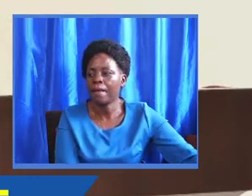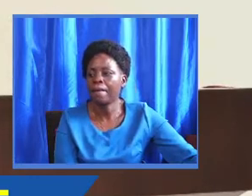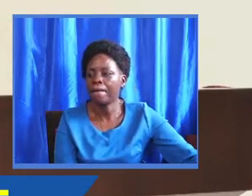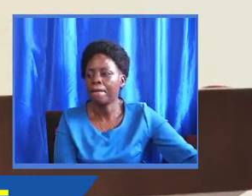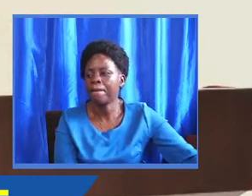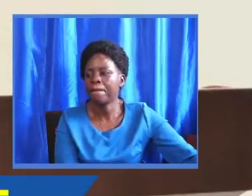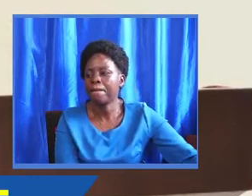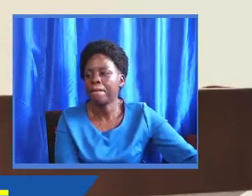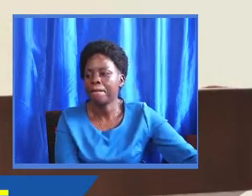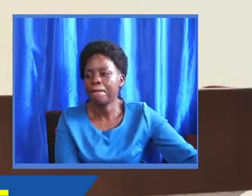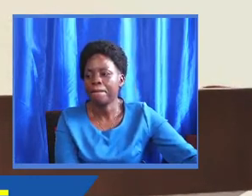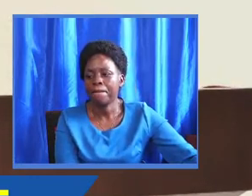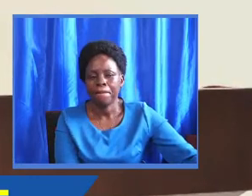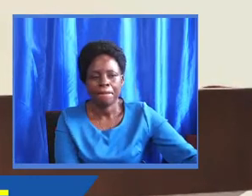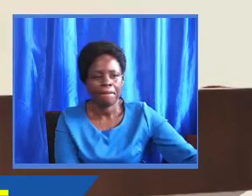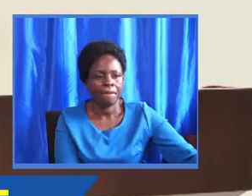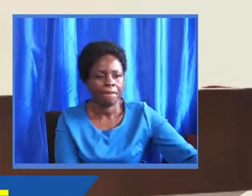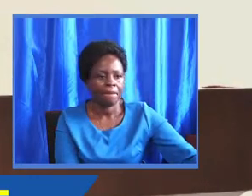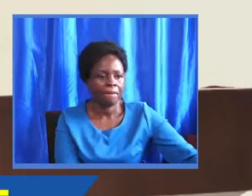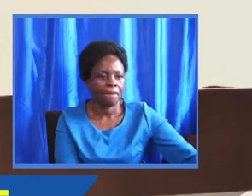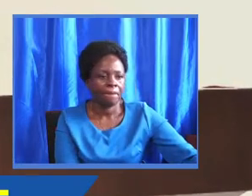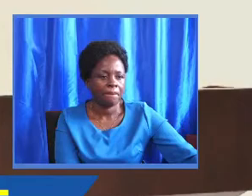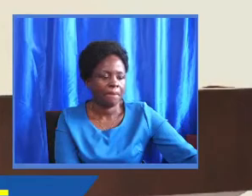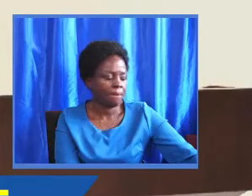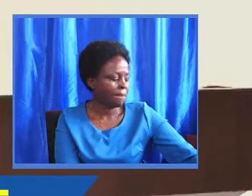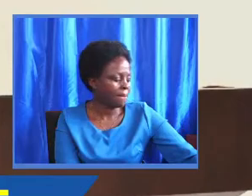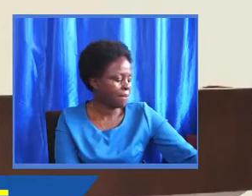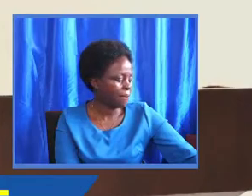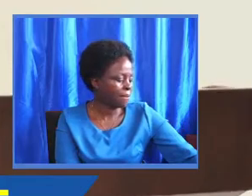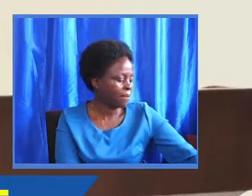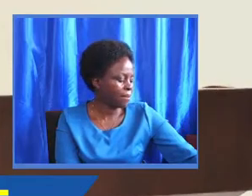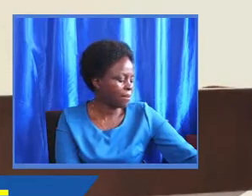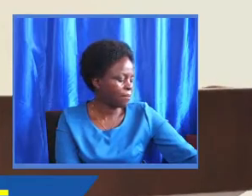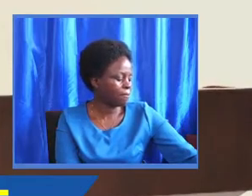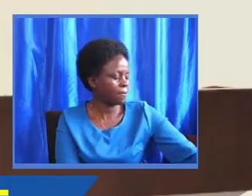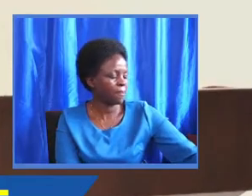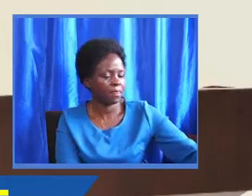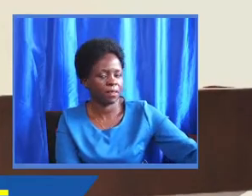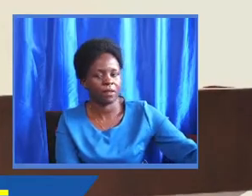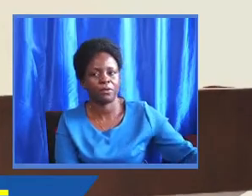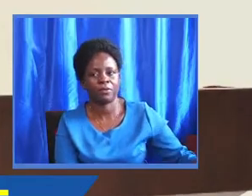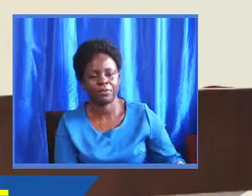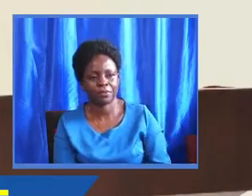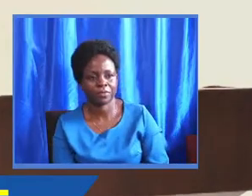NBS are airing these shows for free. Let's appreciate them.